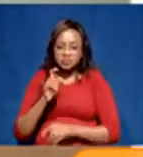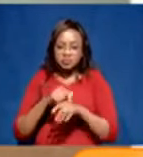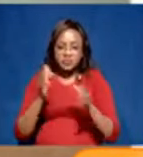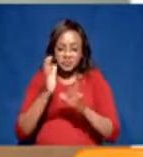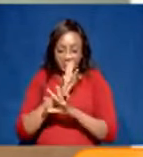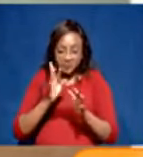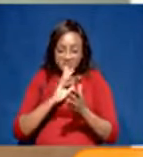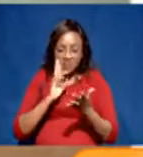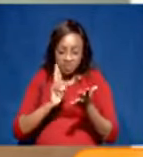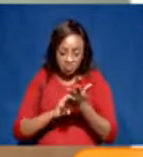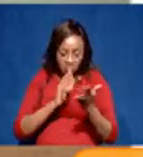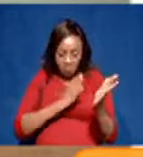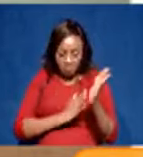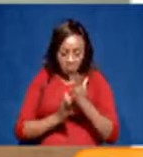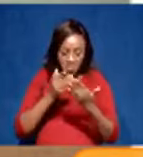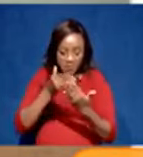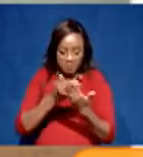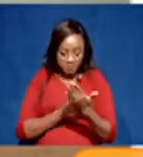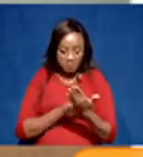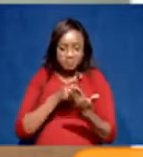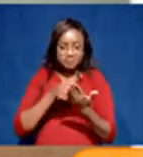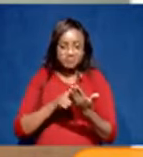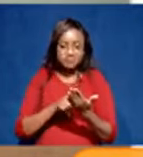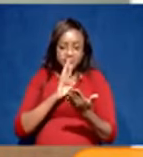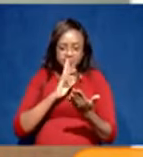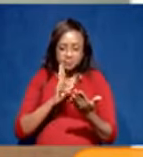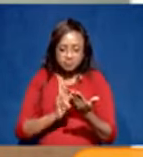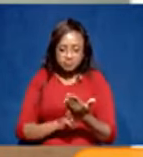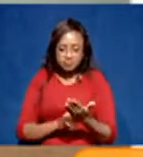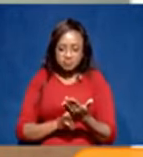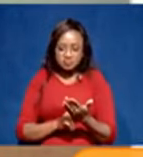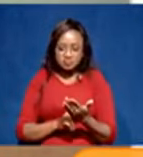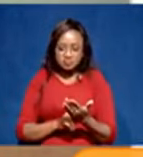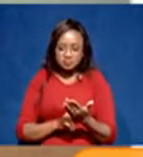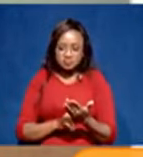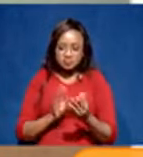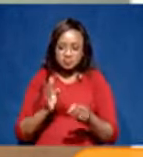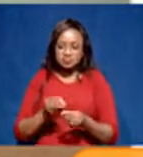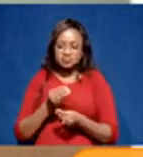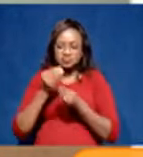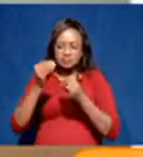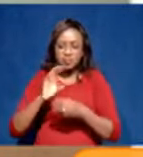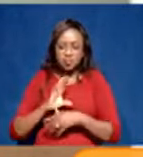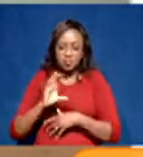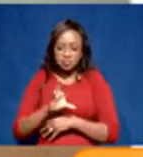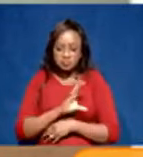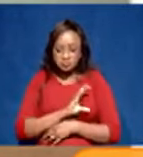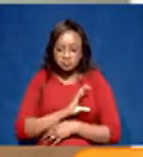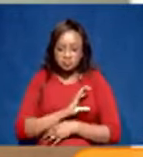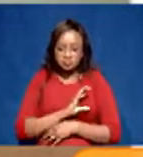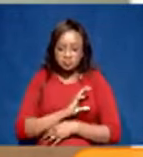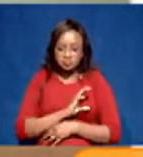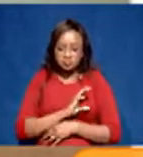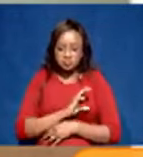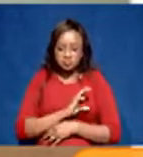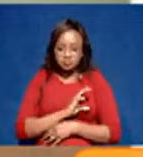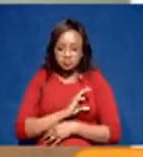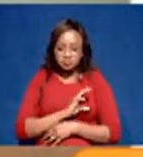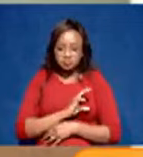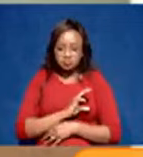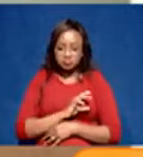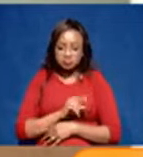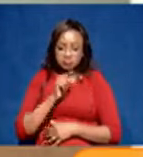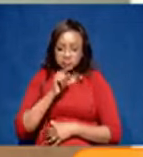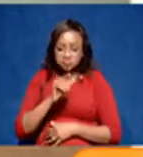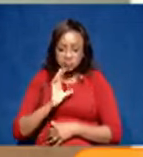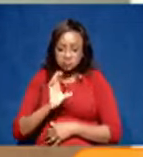that report is done, the report is given to the Committee on Delegated Legislation. Mm-hmm. It is the work of that committee to